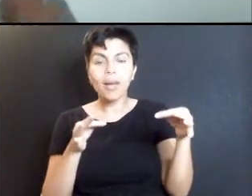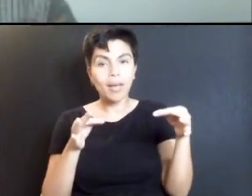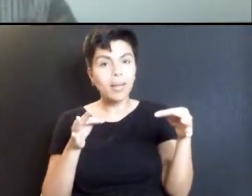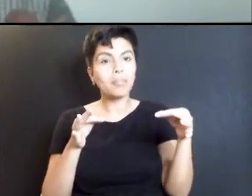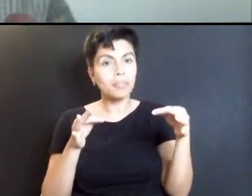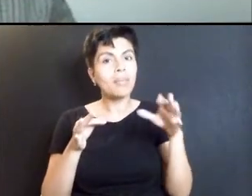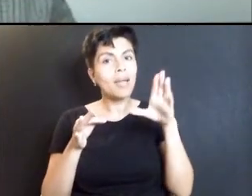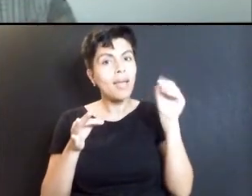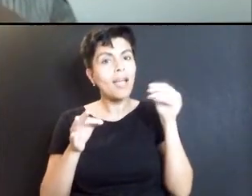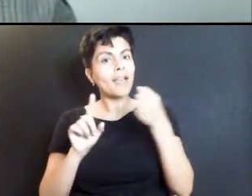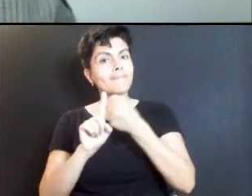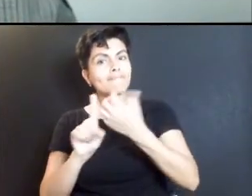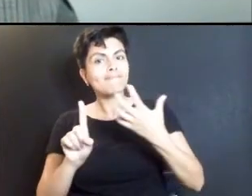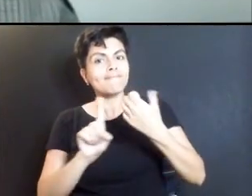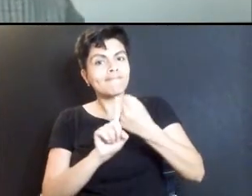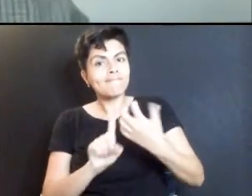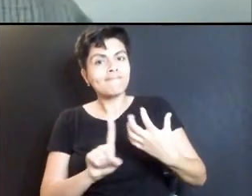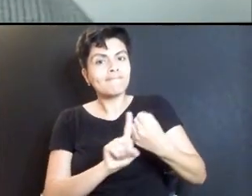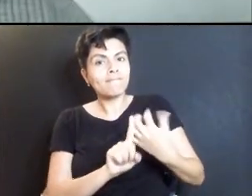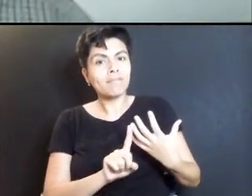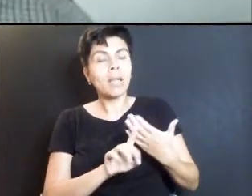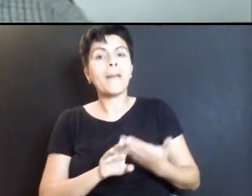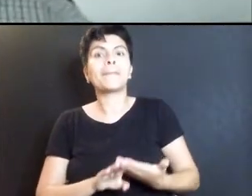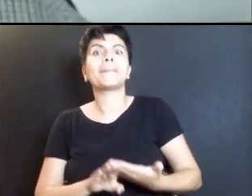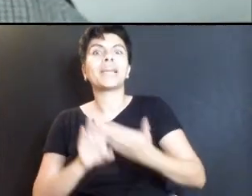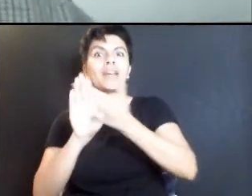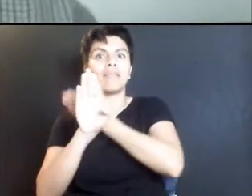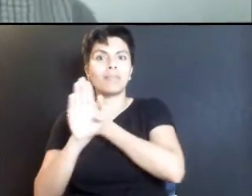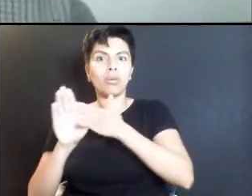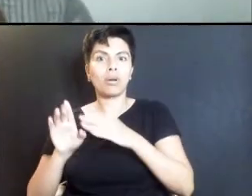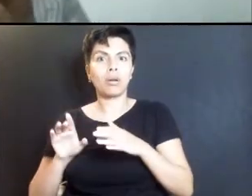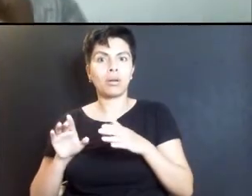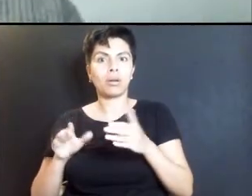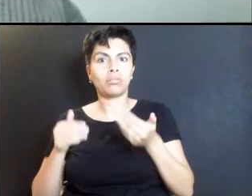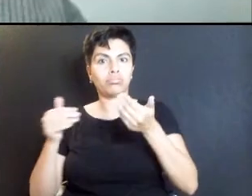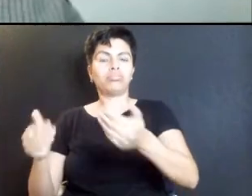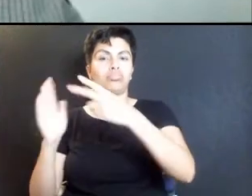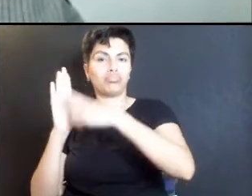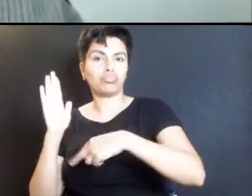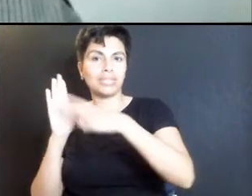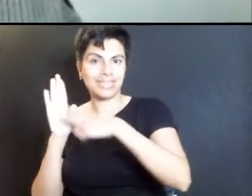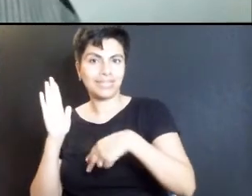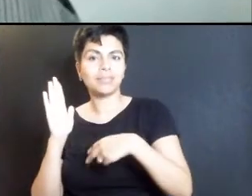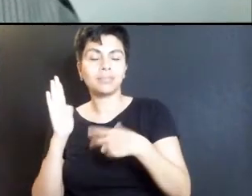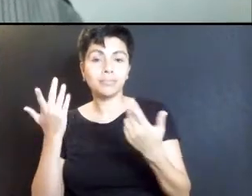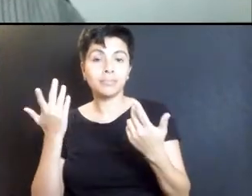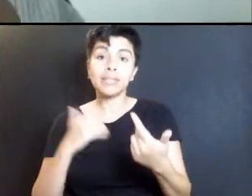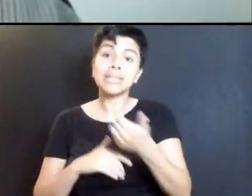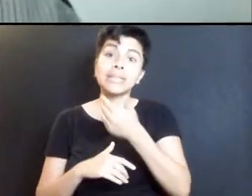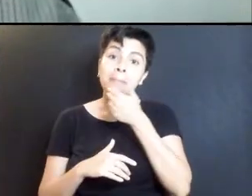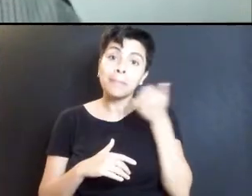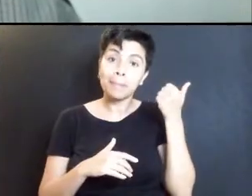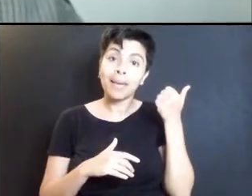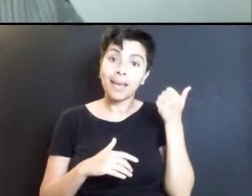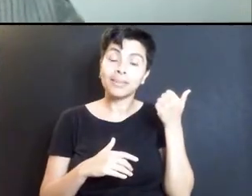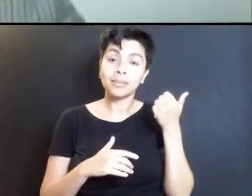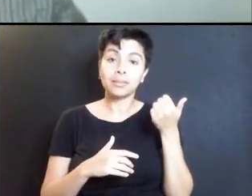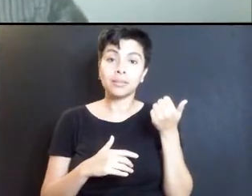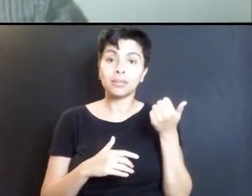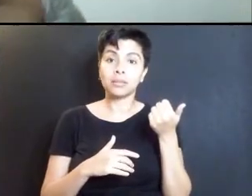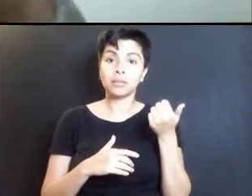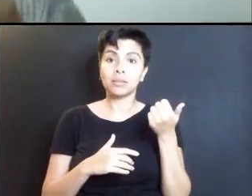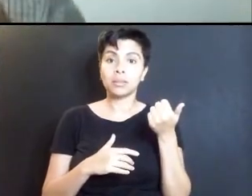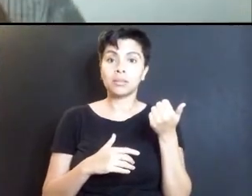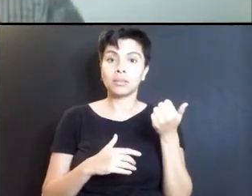through them one at a time before you read the words. Typically, it's best to start from